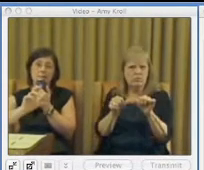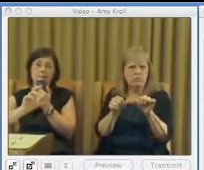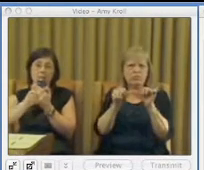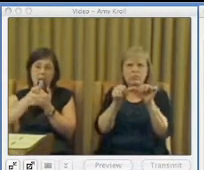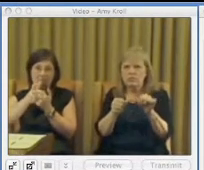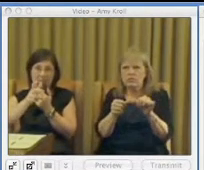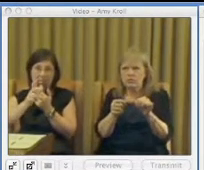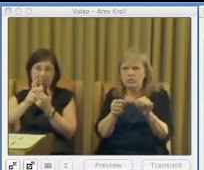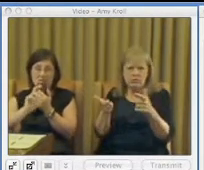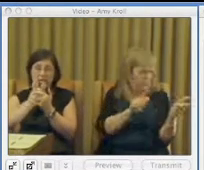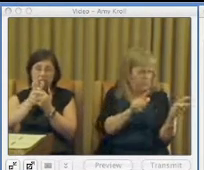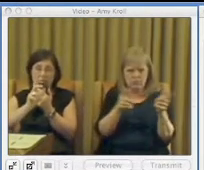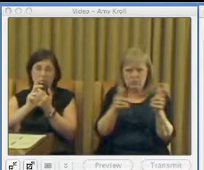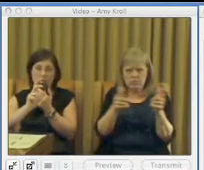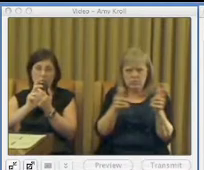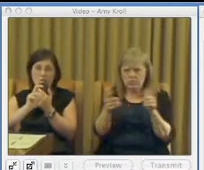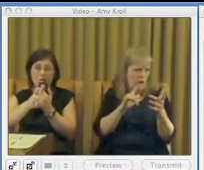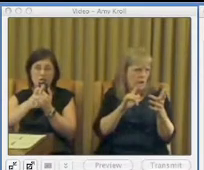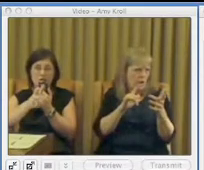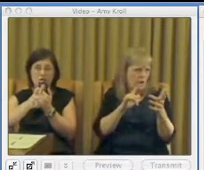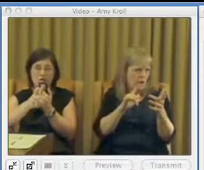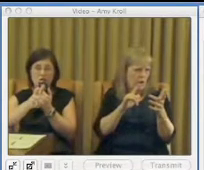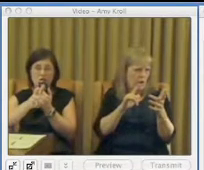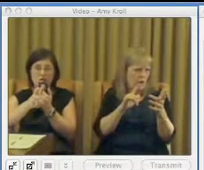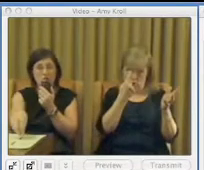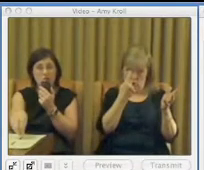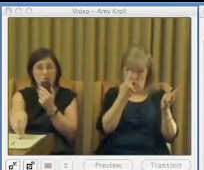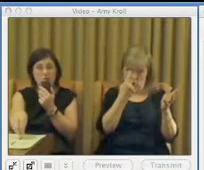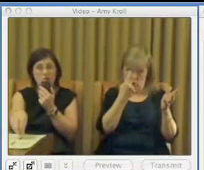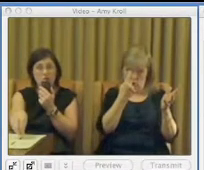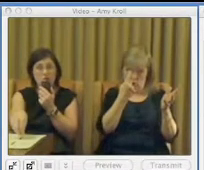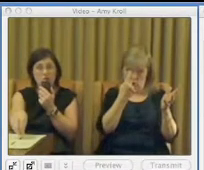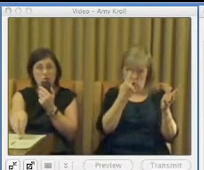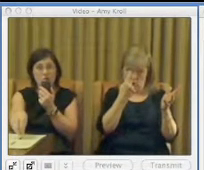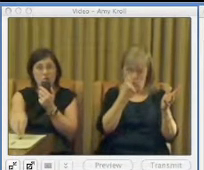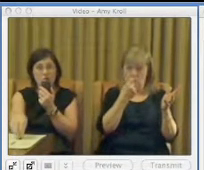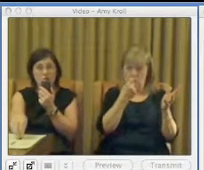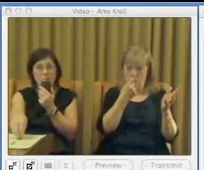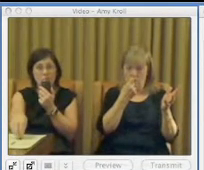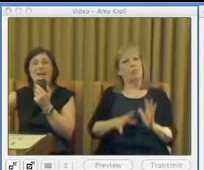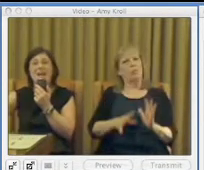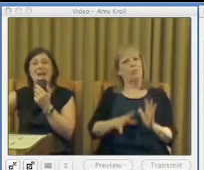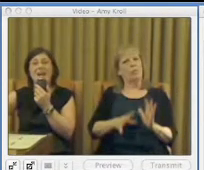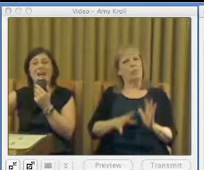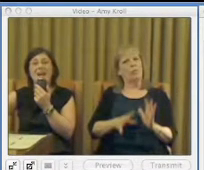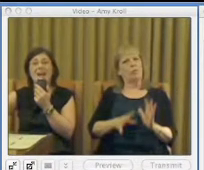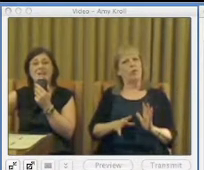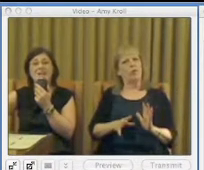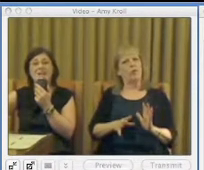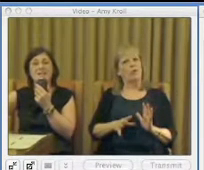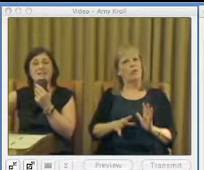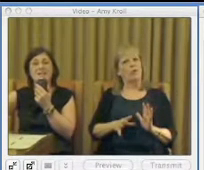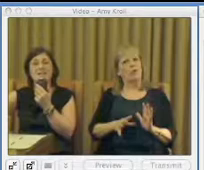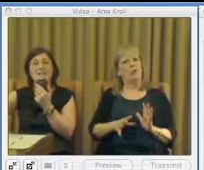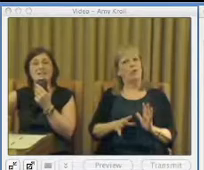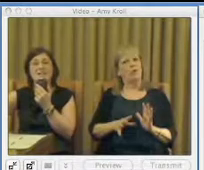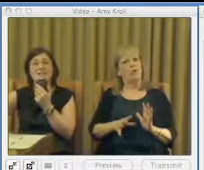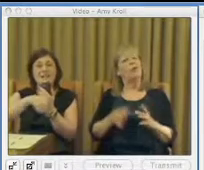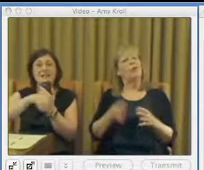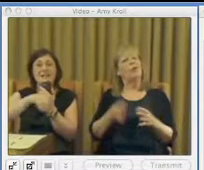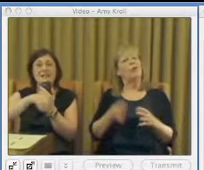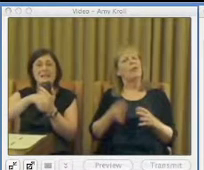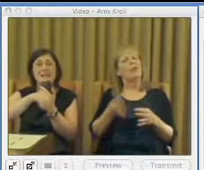B, you have that direct negotiation. Whereas when you have an interpreter there, the interpreter has to mediate